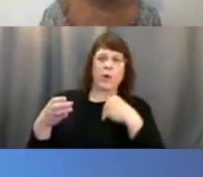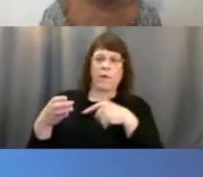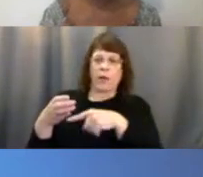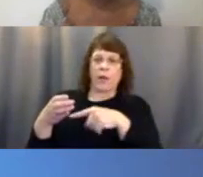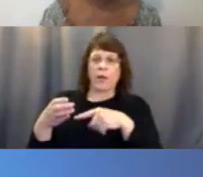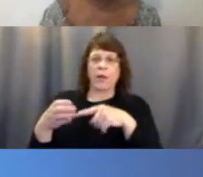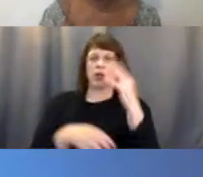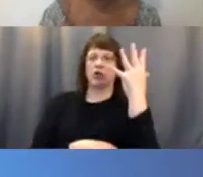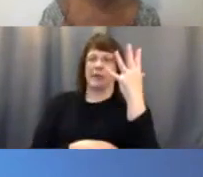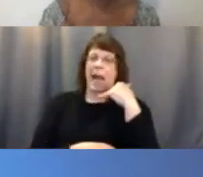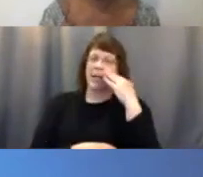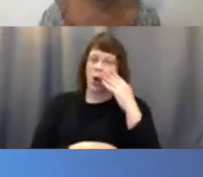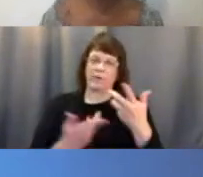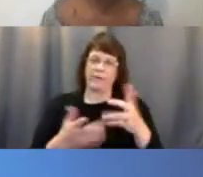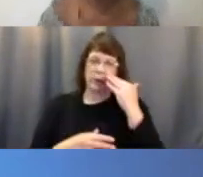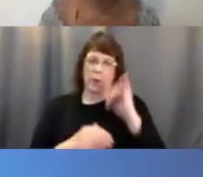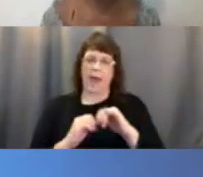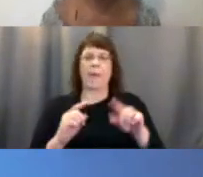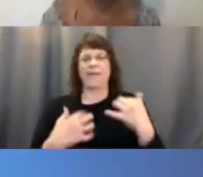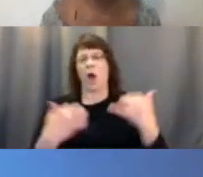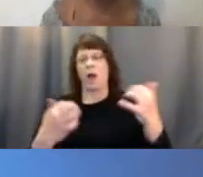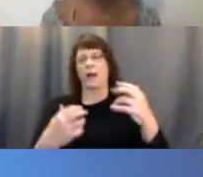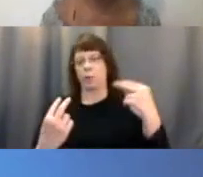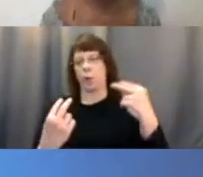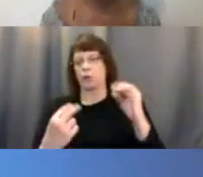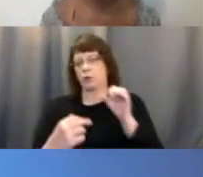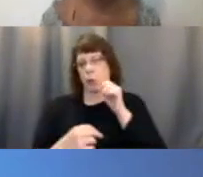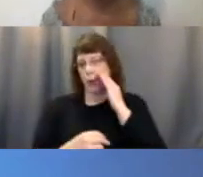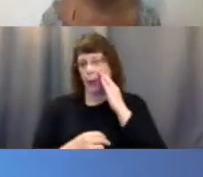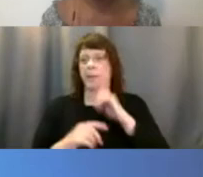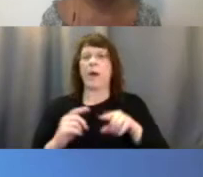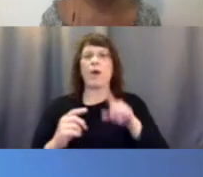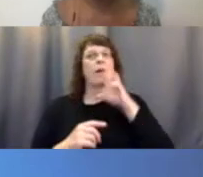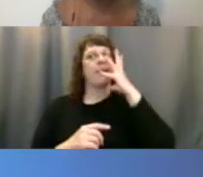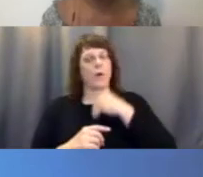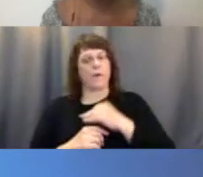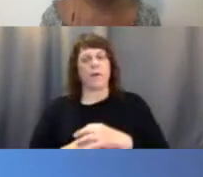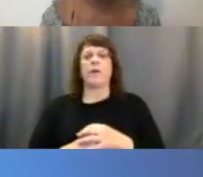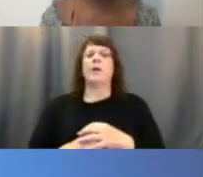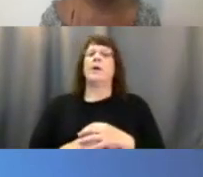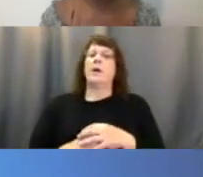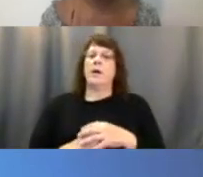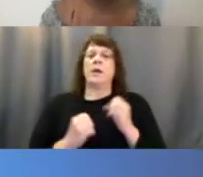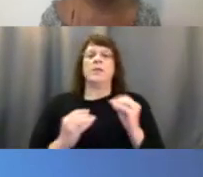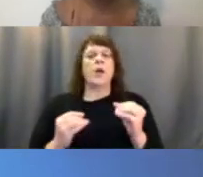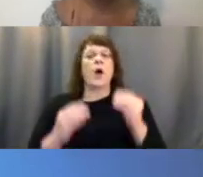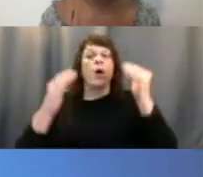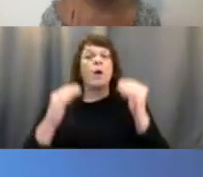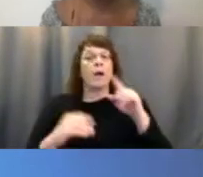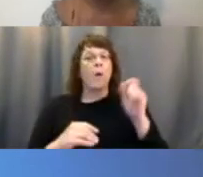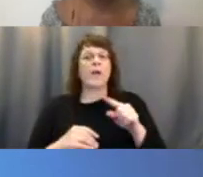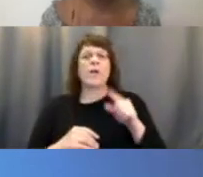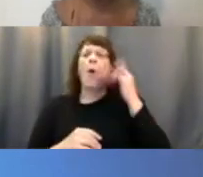I know, Sikoya, that you know that, but for our audience. Yeah. But yeah, it's really, really beautiful. So what got you interested